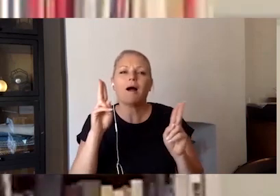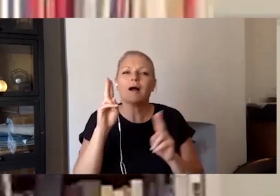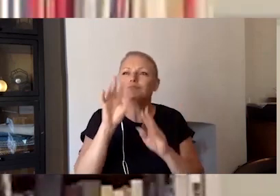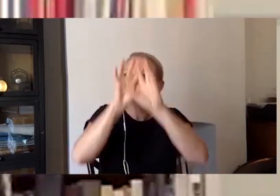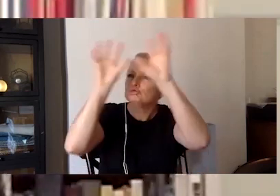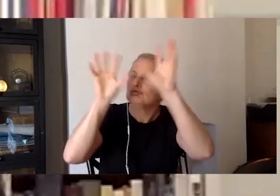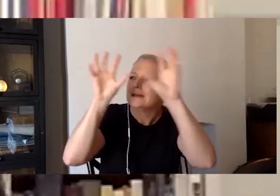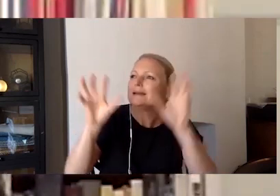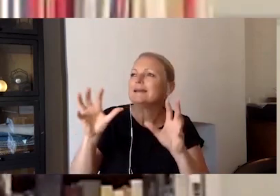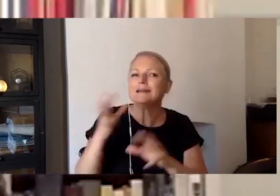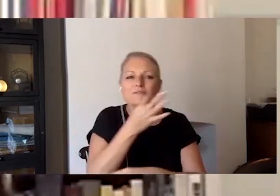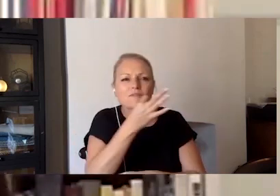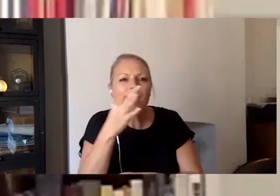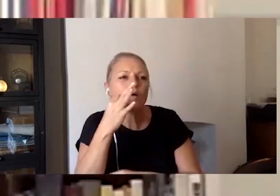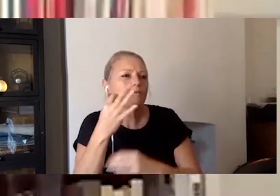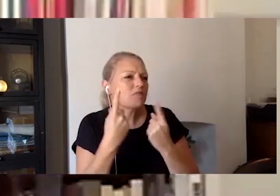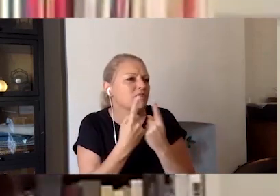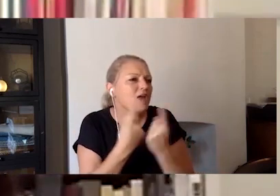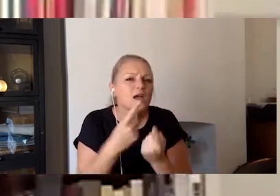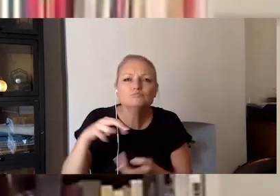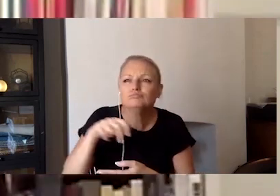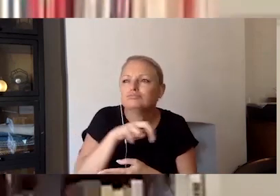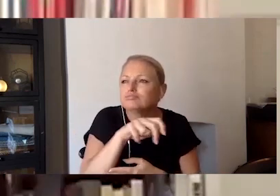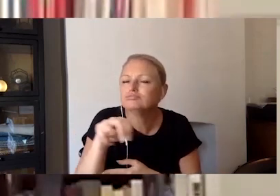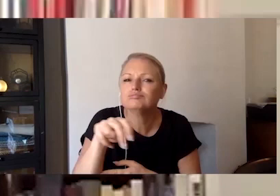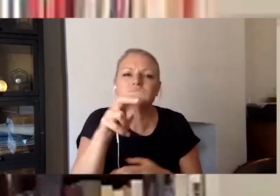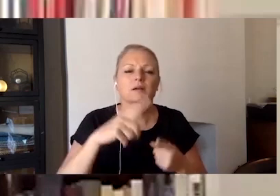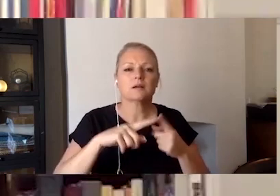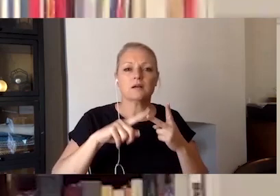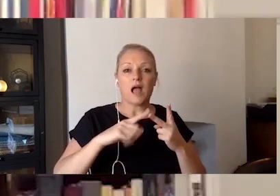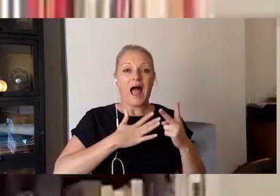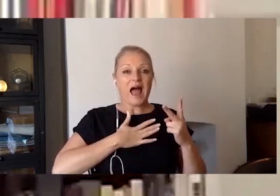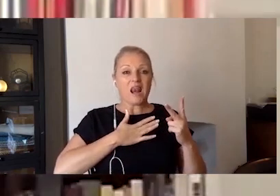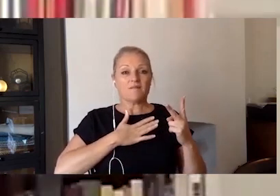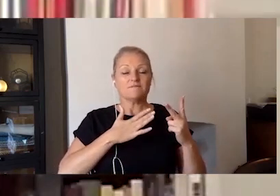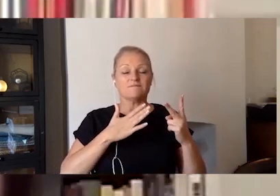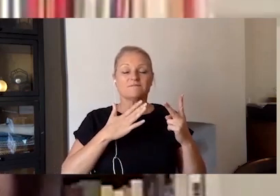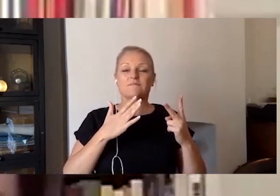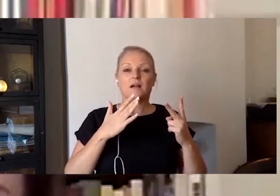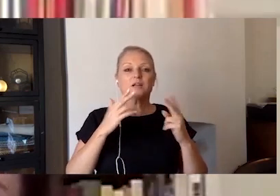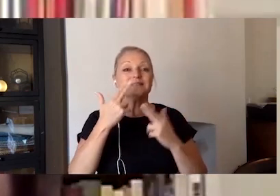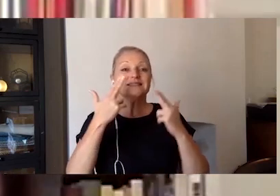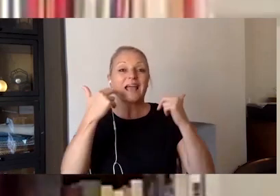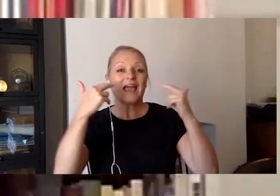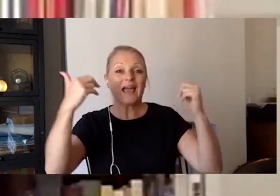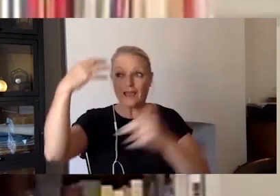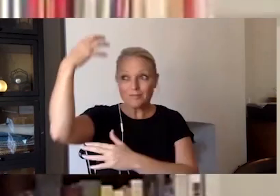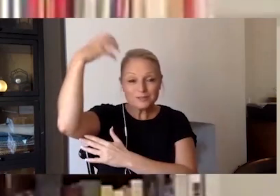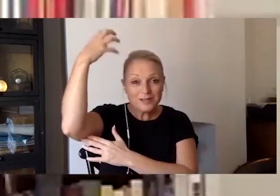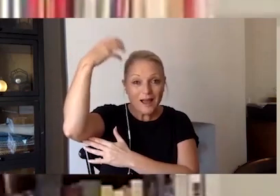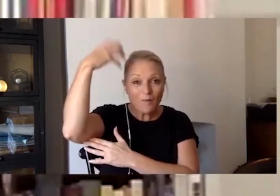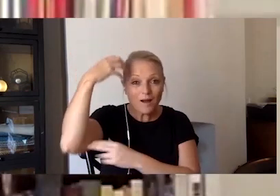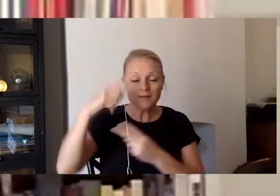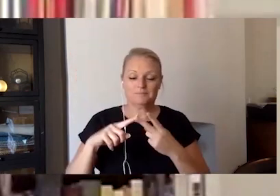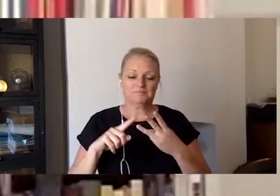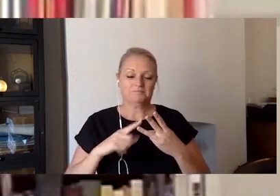on at the moment. I also love singing plain song in the shower, and I love cooking and sort